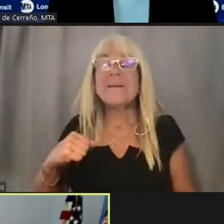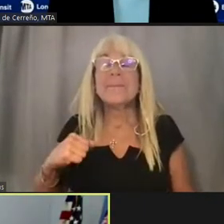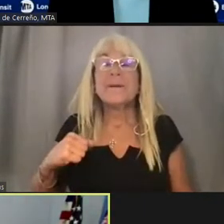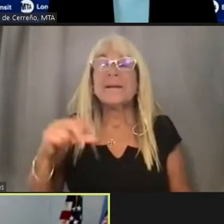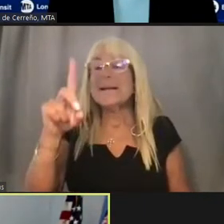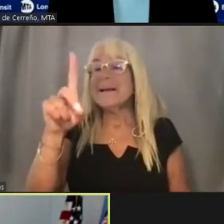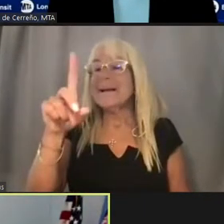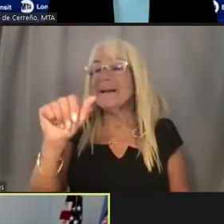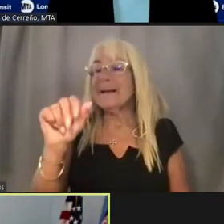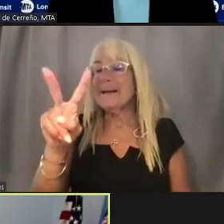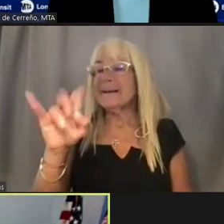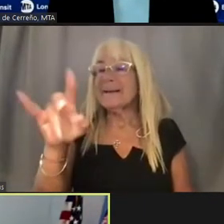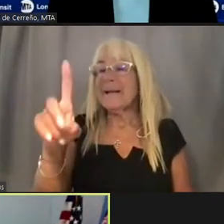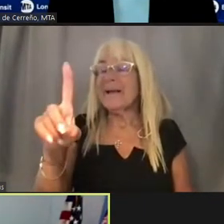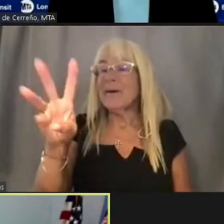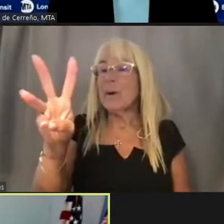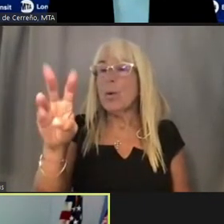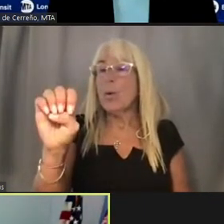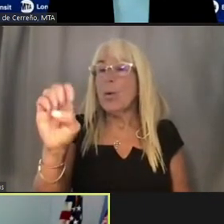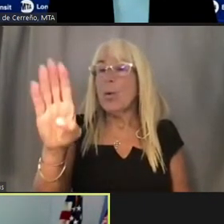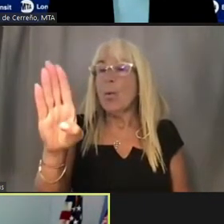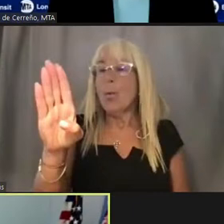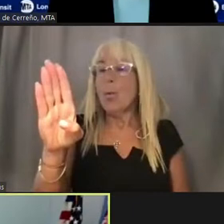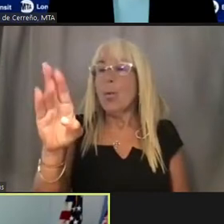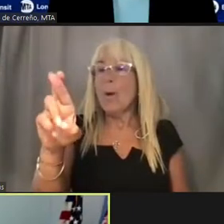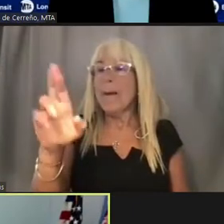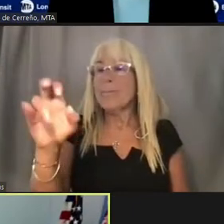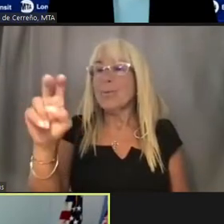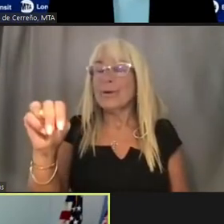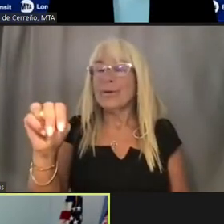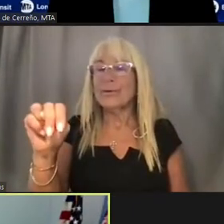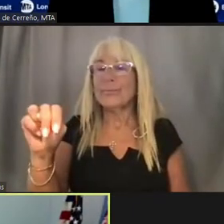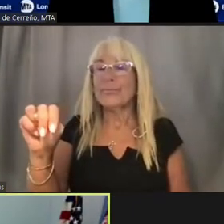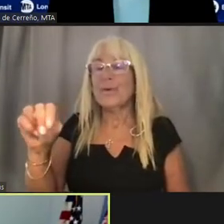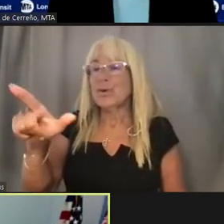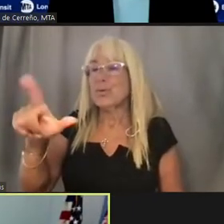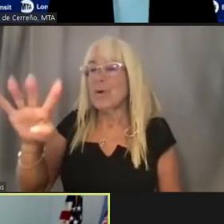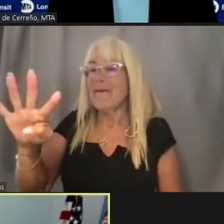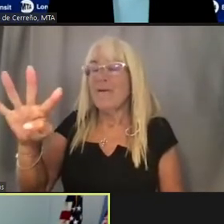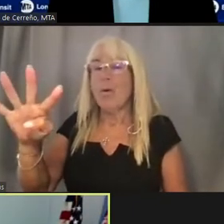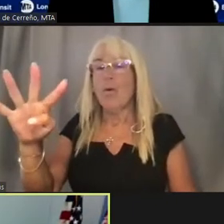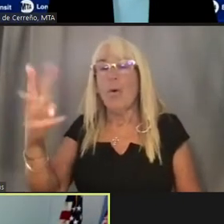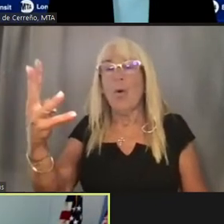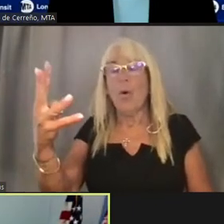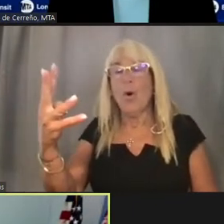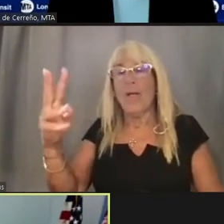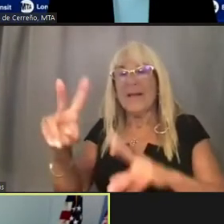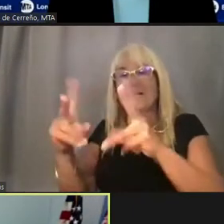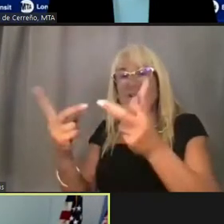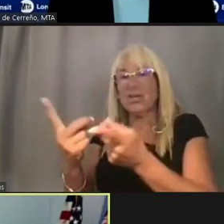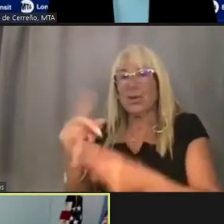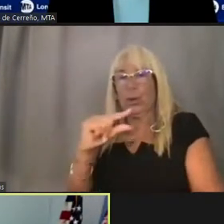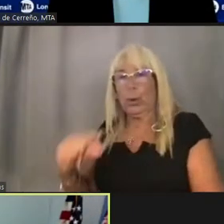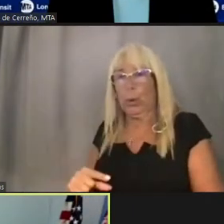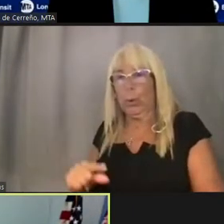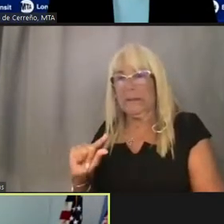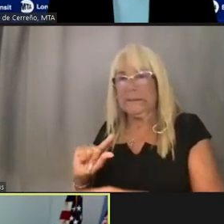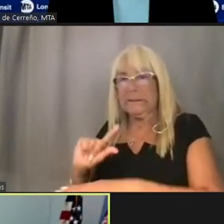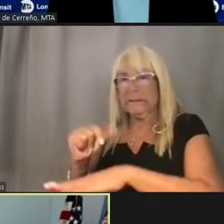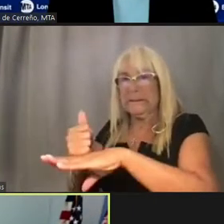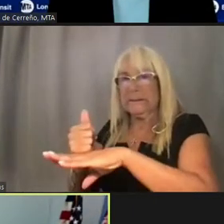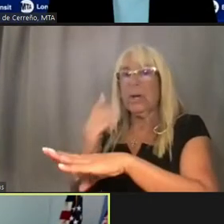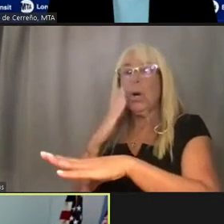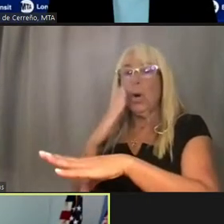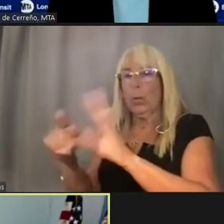I represent the 24th Assembly District in Queens which will which will be one of the most adversely impacted